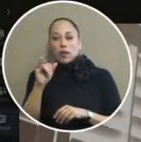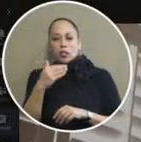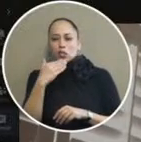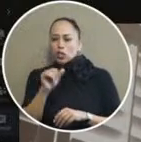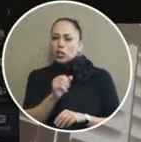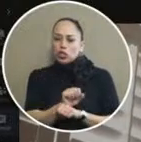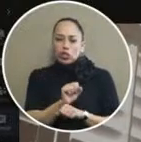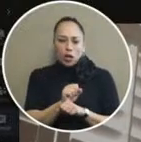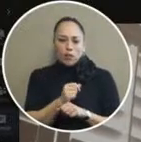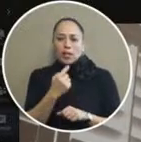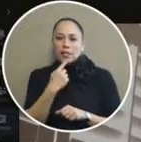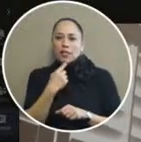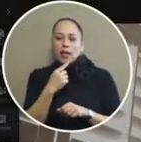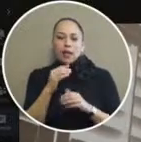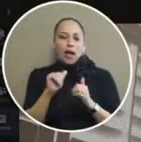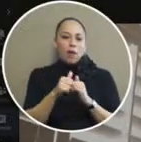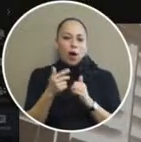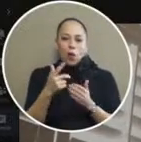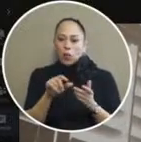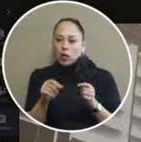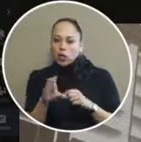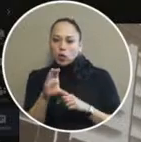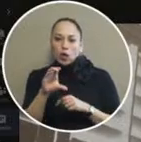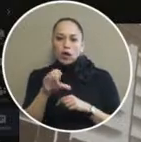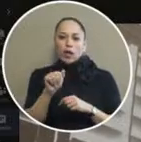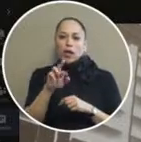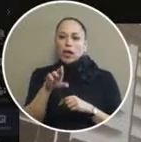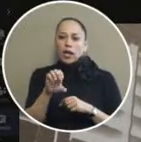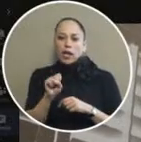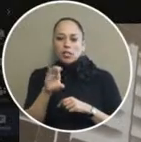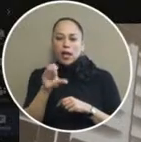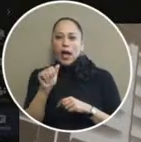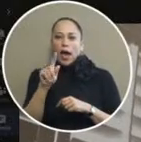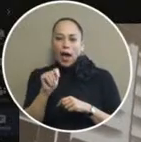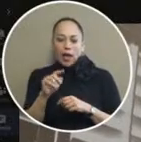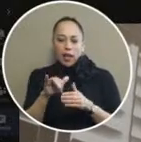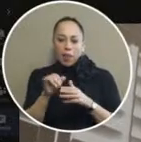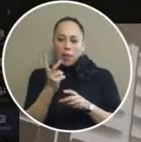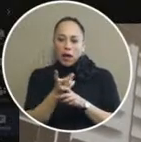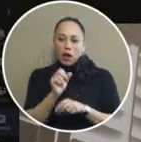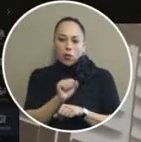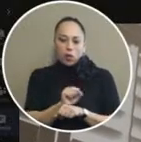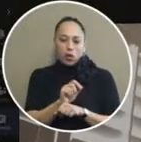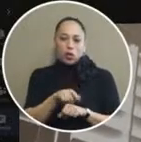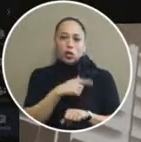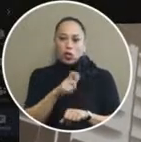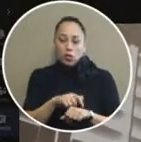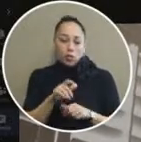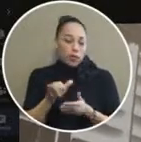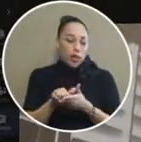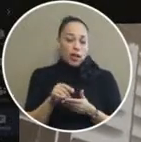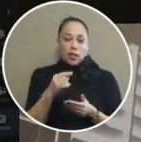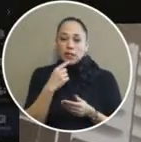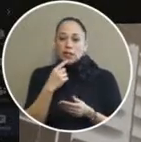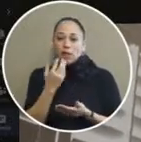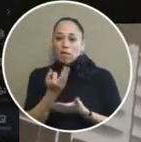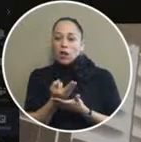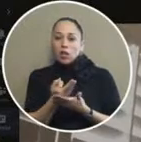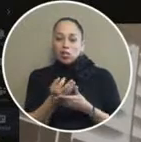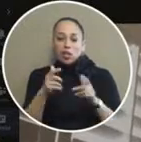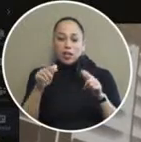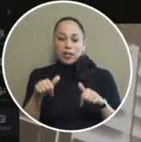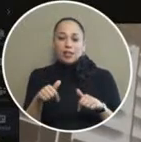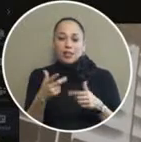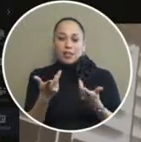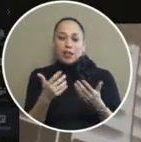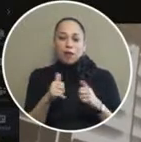out how we're looking at new buildings with some of that CARES Act money in order to sustain this effort in the long haul. Because as I said, from a financial standpoint, this is going to be